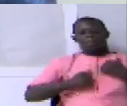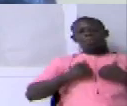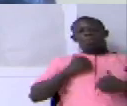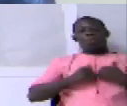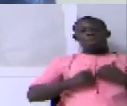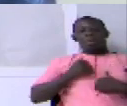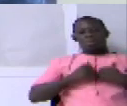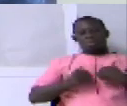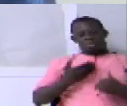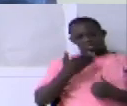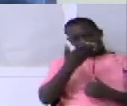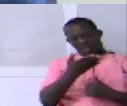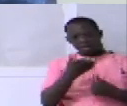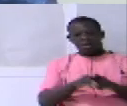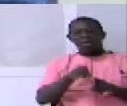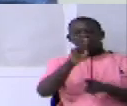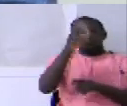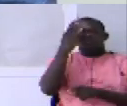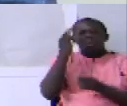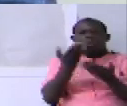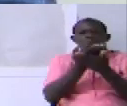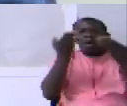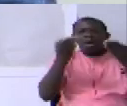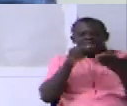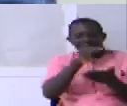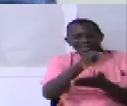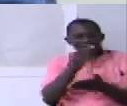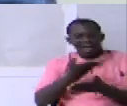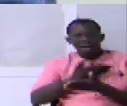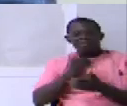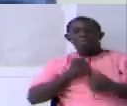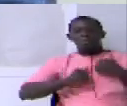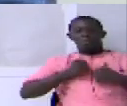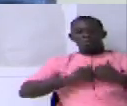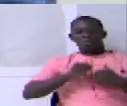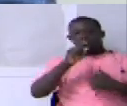Do you know why it had milk?